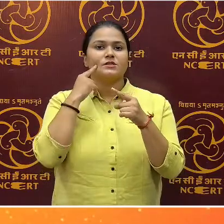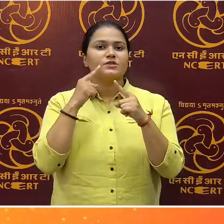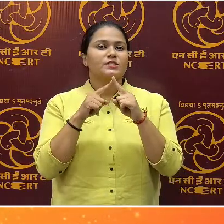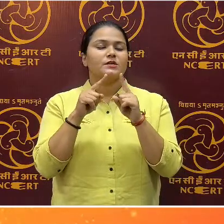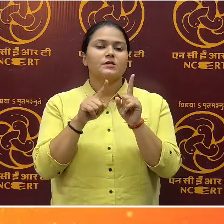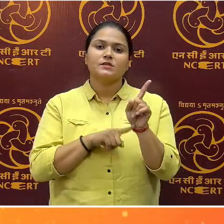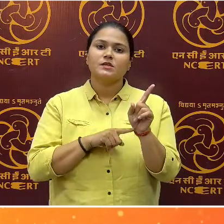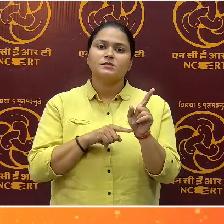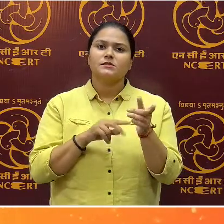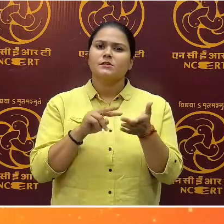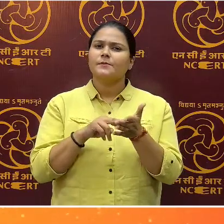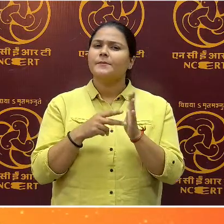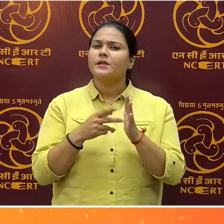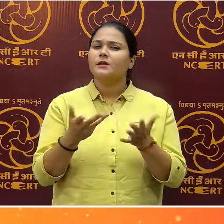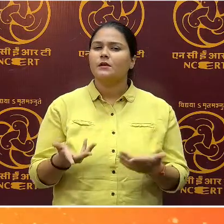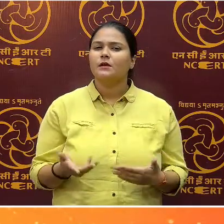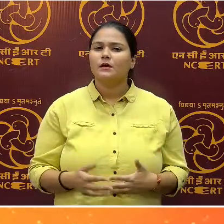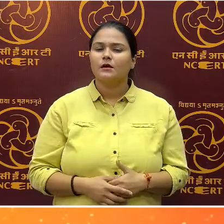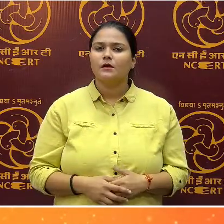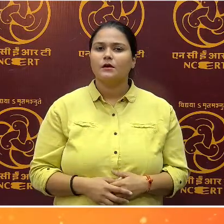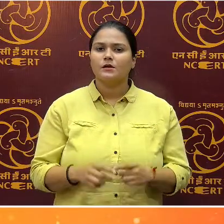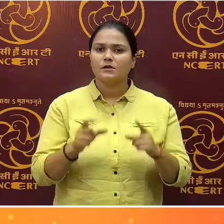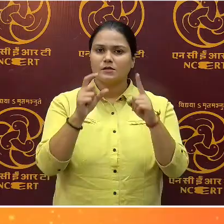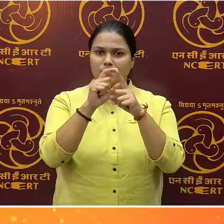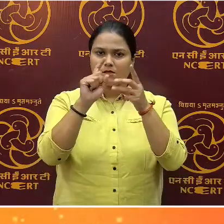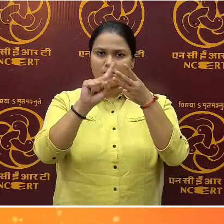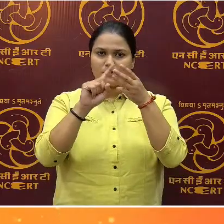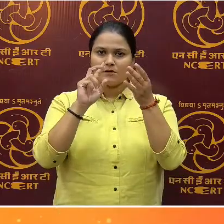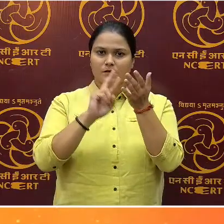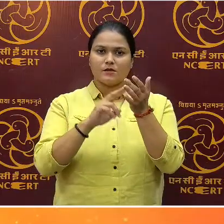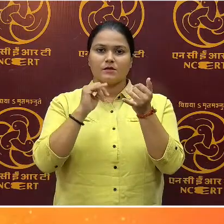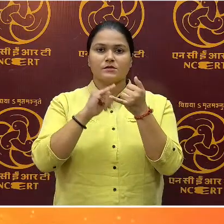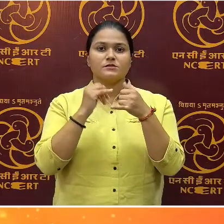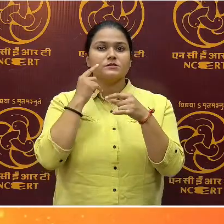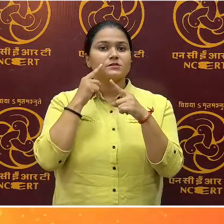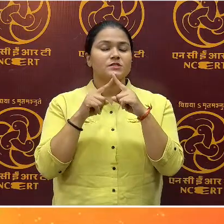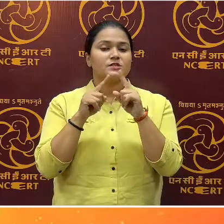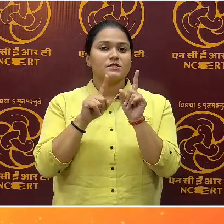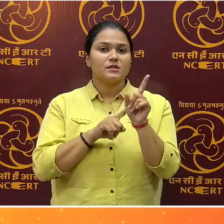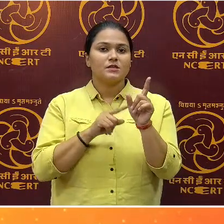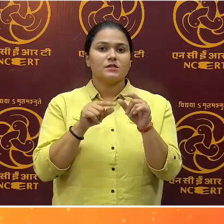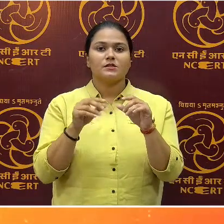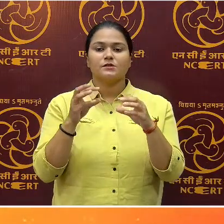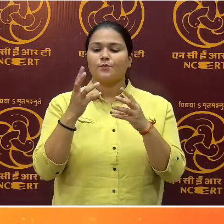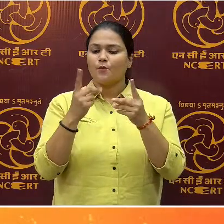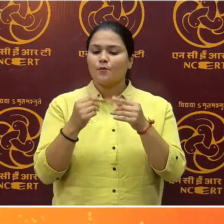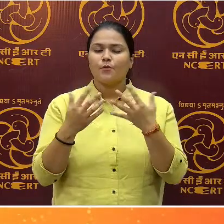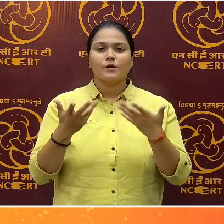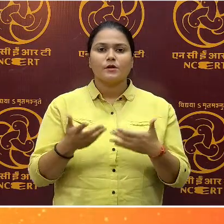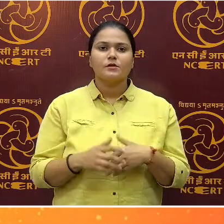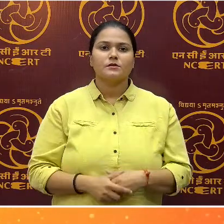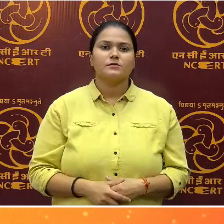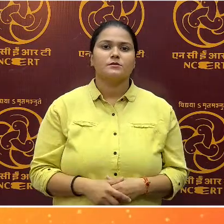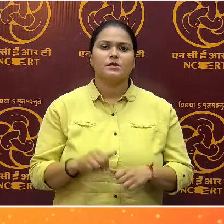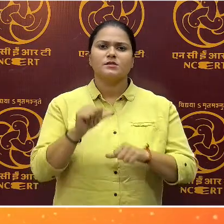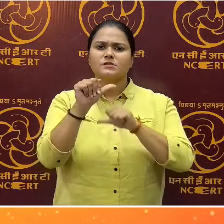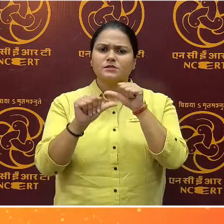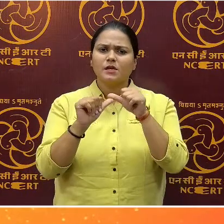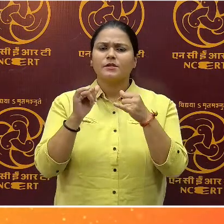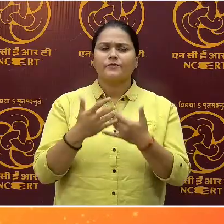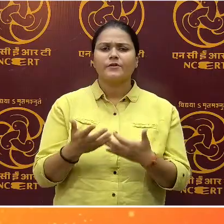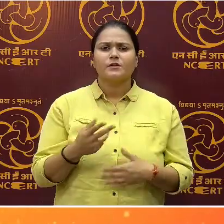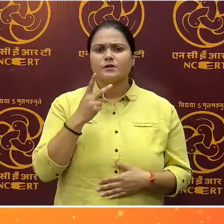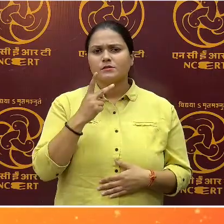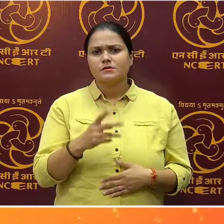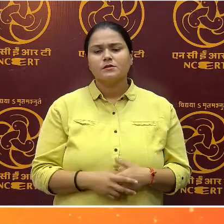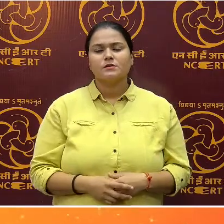ma'am? yes. Now, density is what? Now, that's how we calculate it. That scientifically we say that